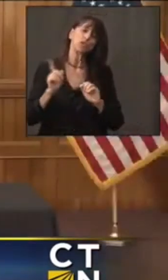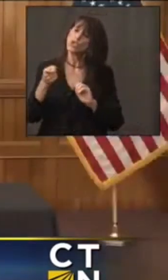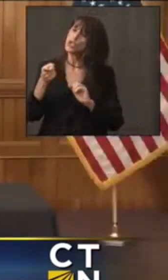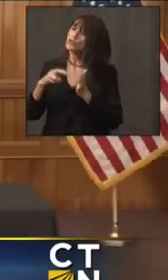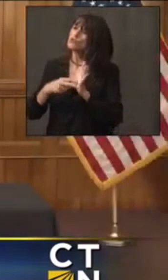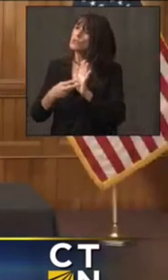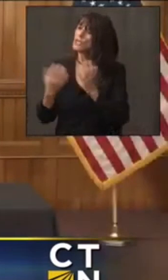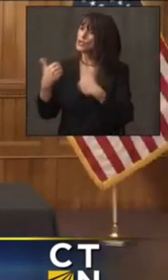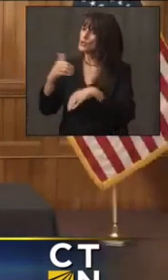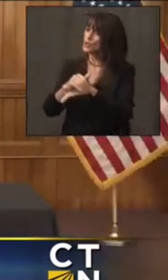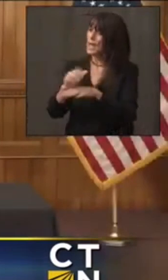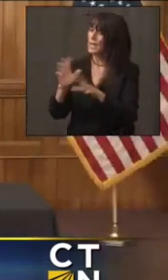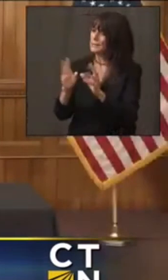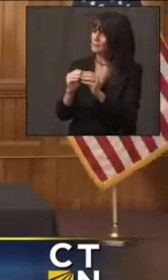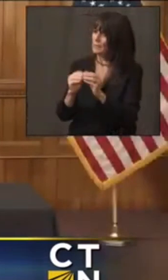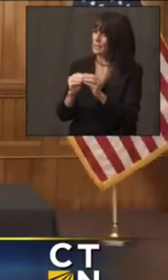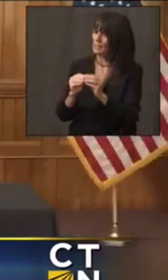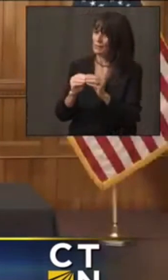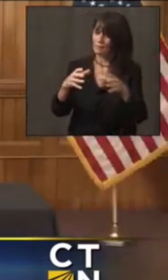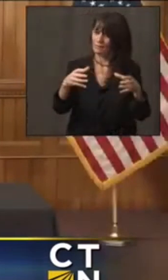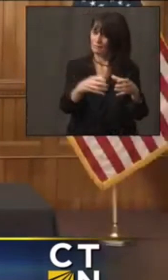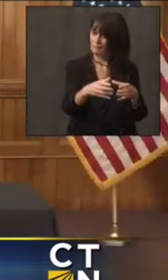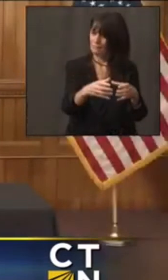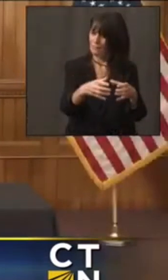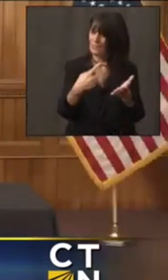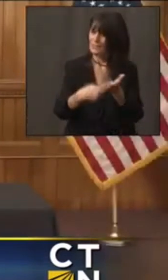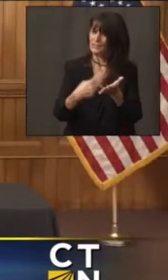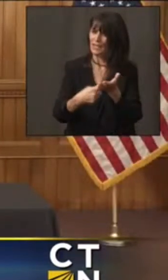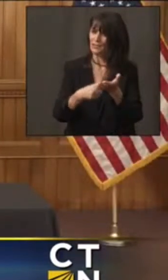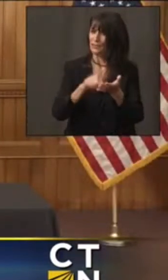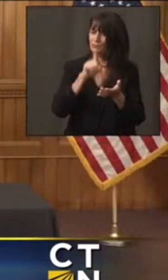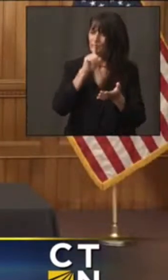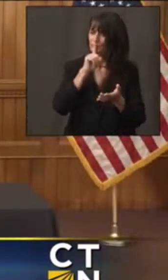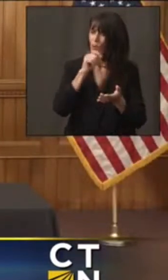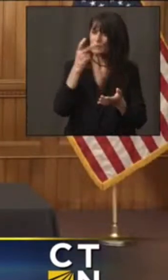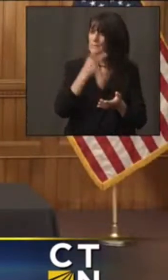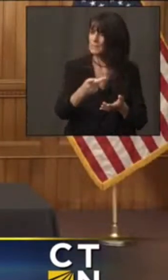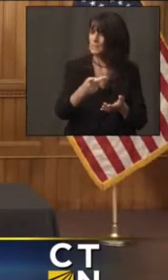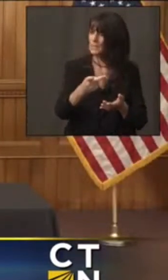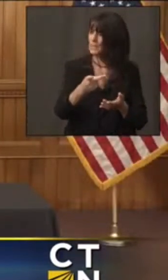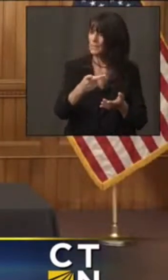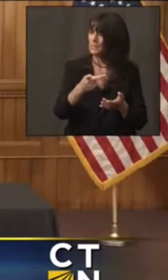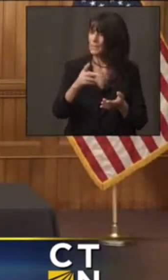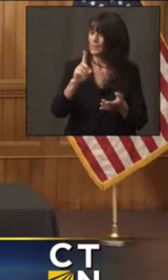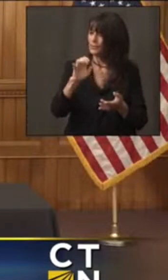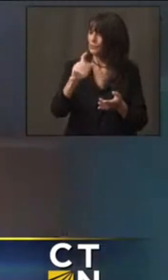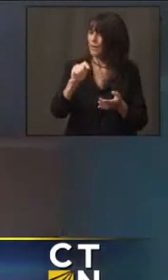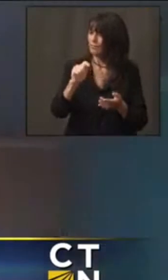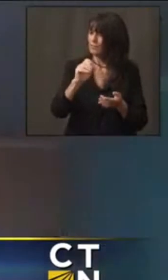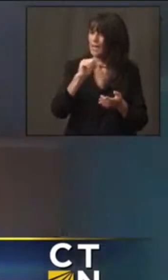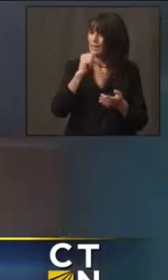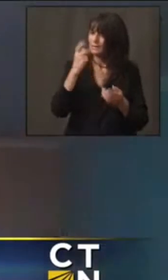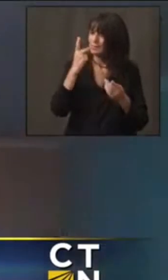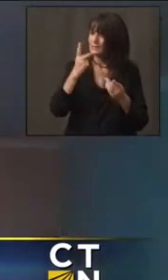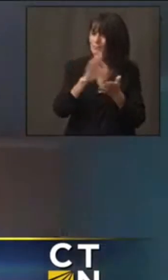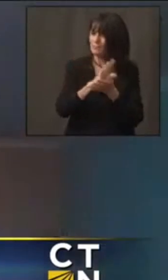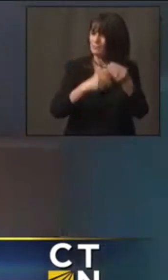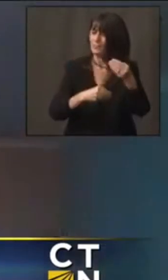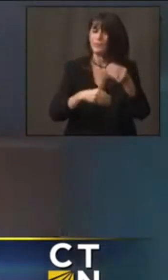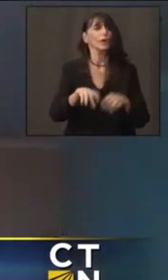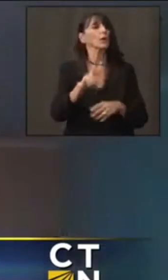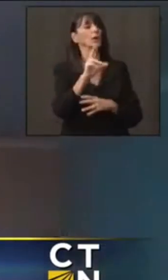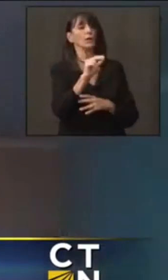are discussing the draft of the plan, they won't actually be looking at a copy of the draft? No, they won't. We're going to sort of present